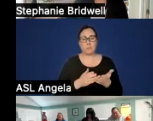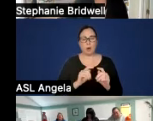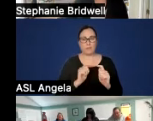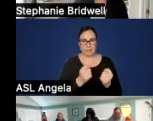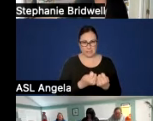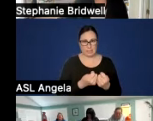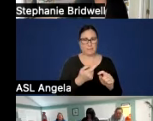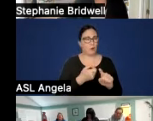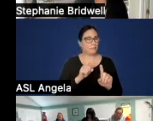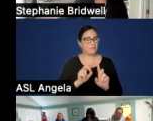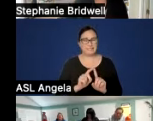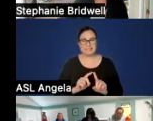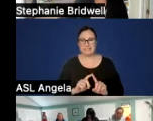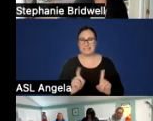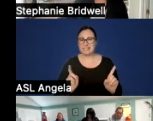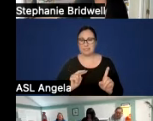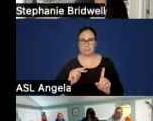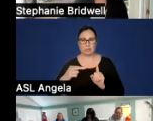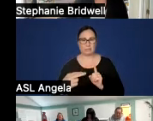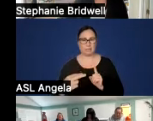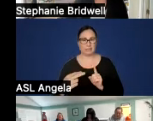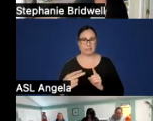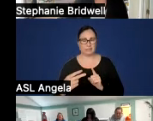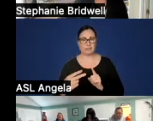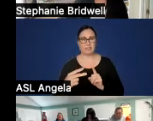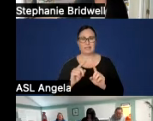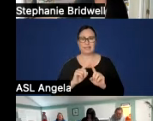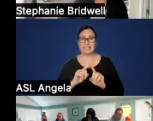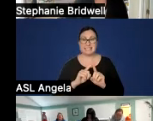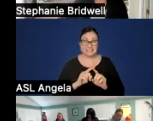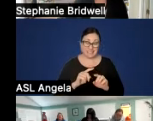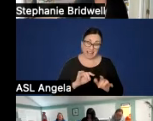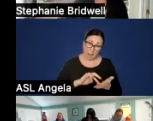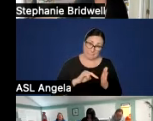lens, there are going to be different confidentiality